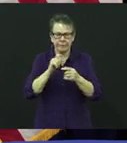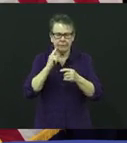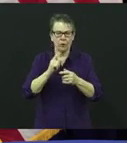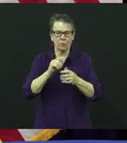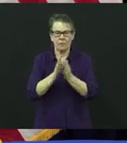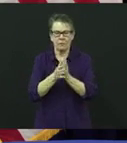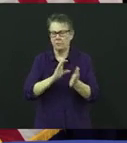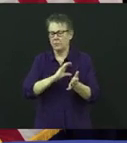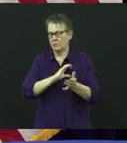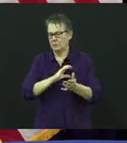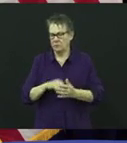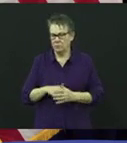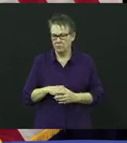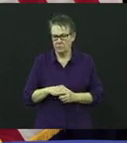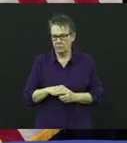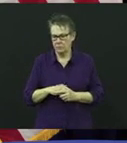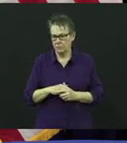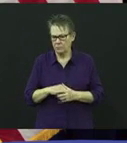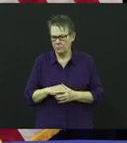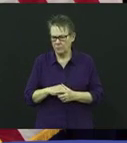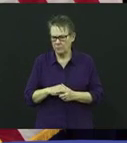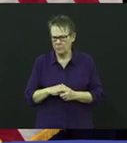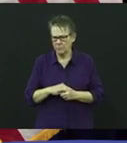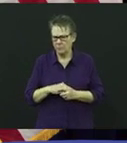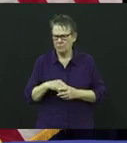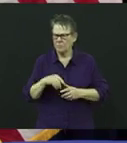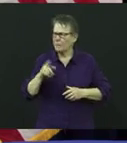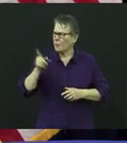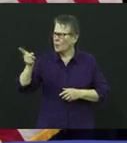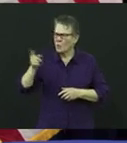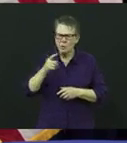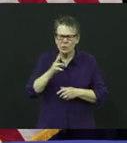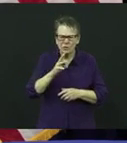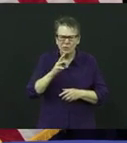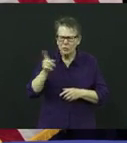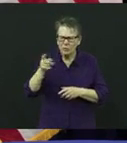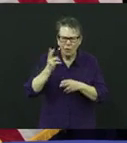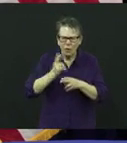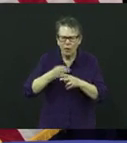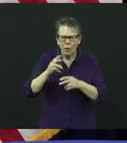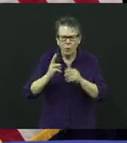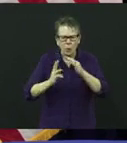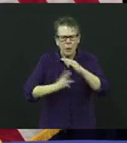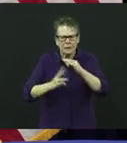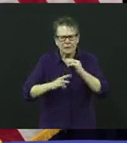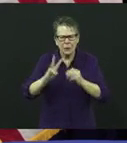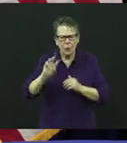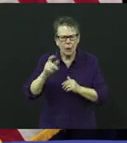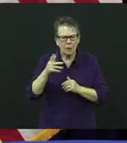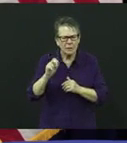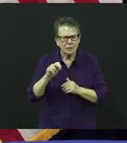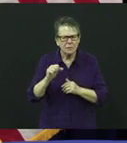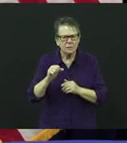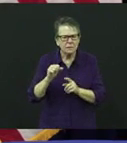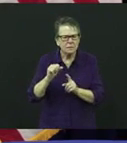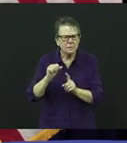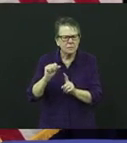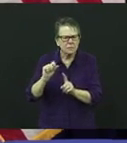you tell us more about St. Joe's? I think it was St. Joe's you said is the nursing home. It's not a hospice, though,